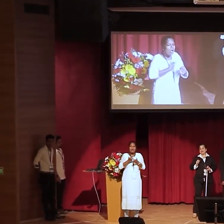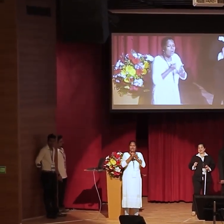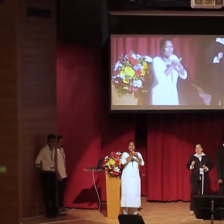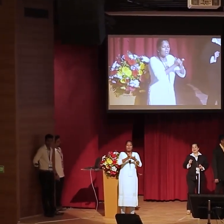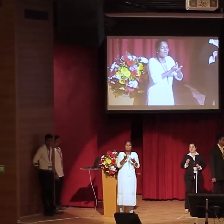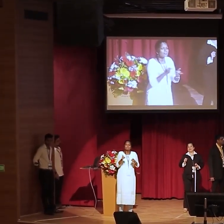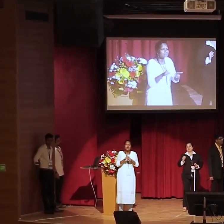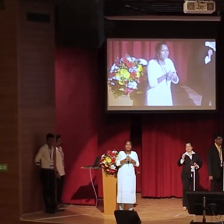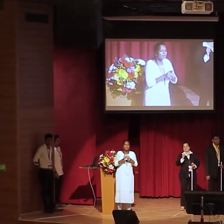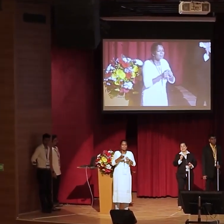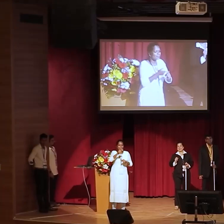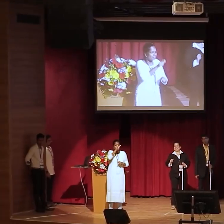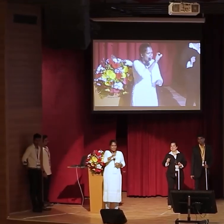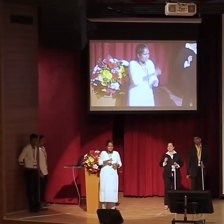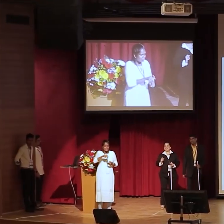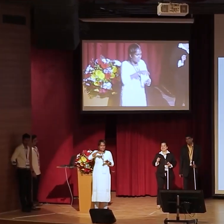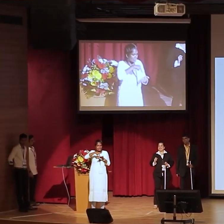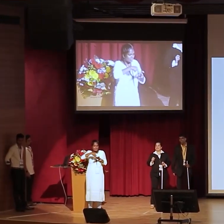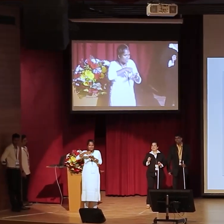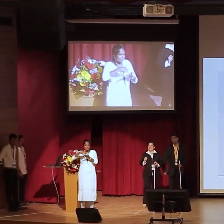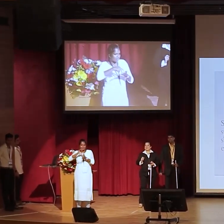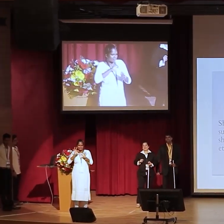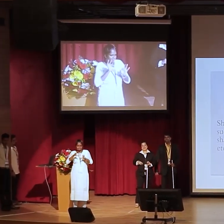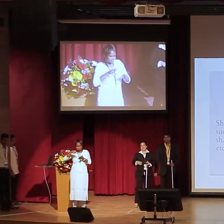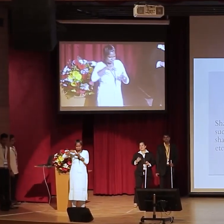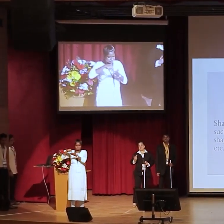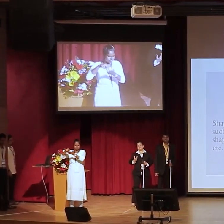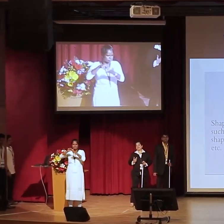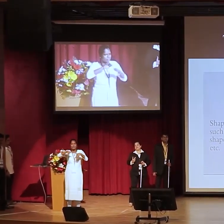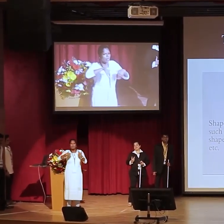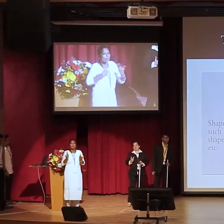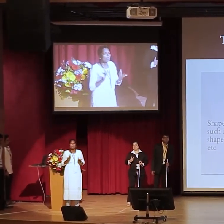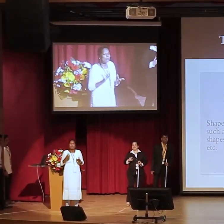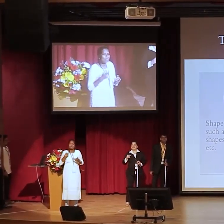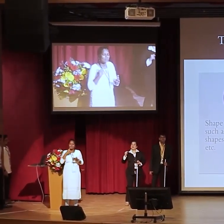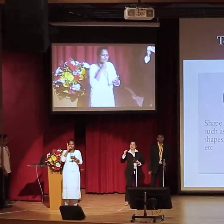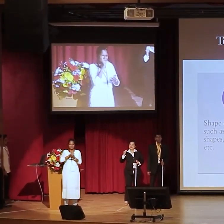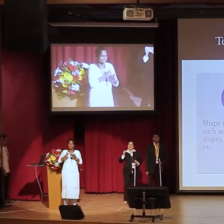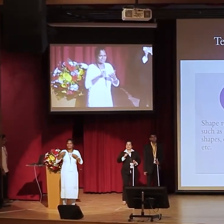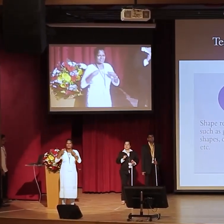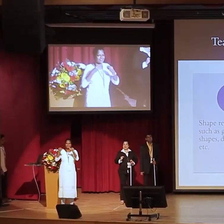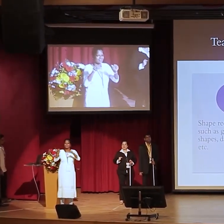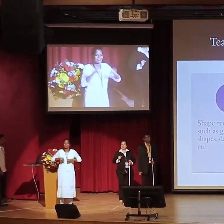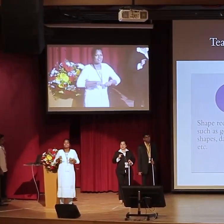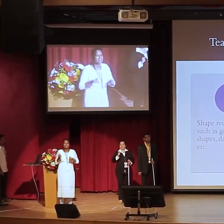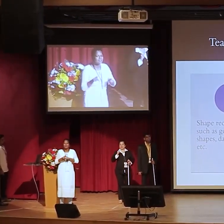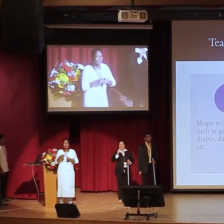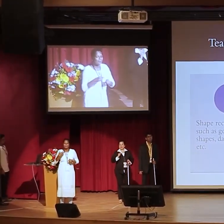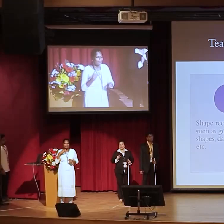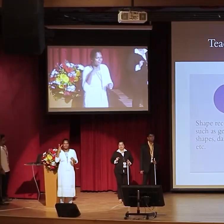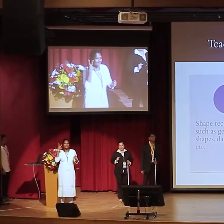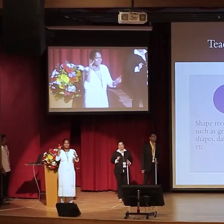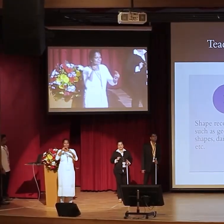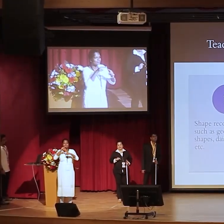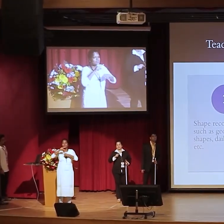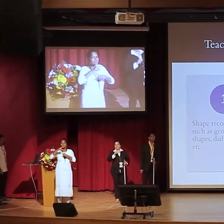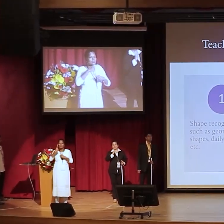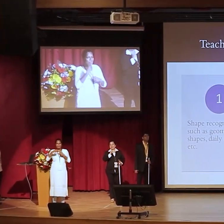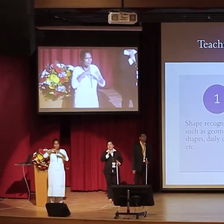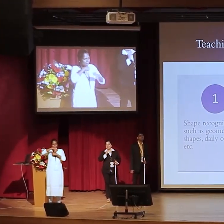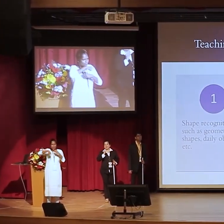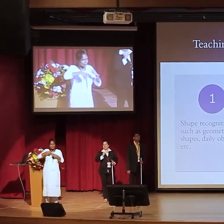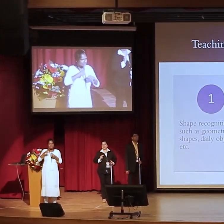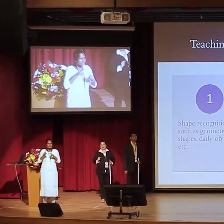make sleeping line, make standing line? We're not sure. And here, mind you, we are talking about